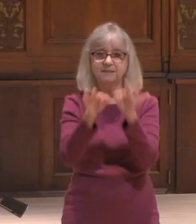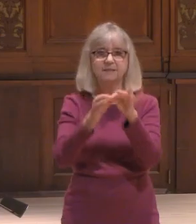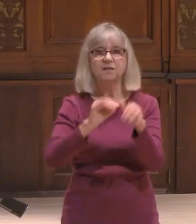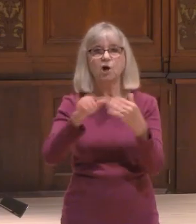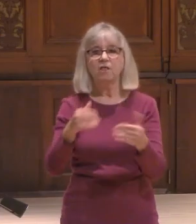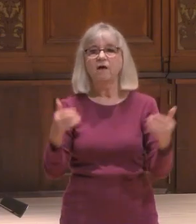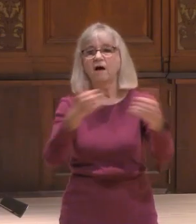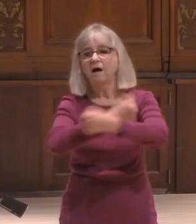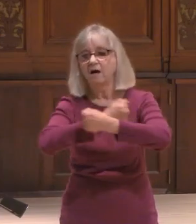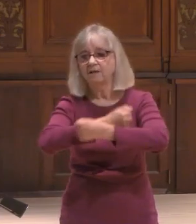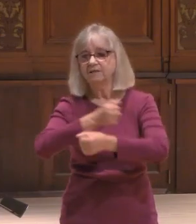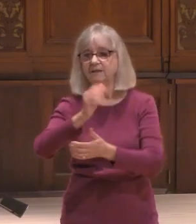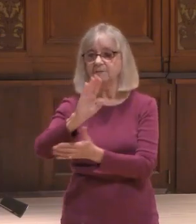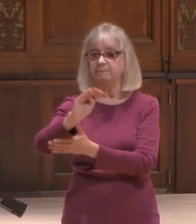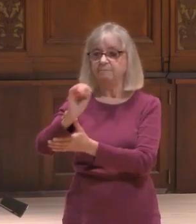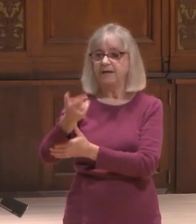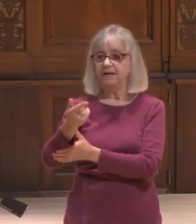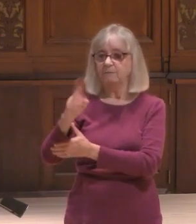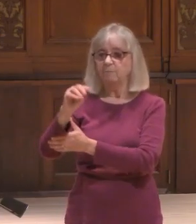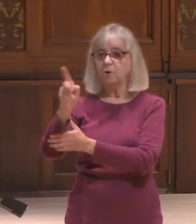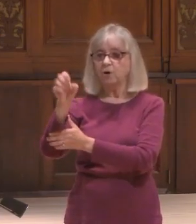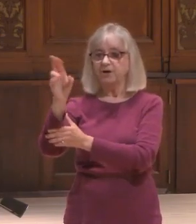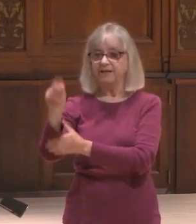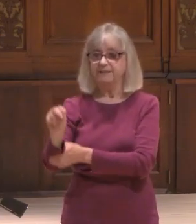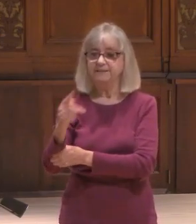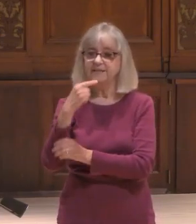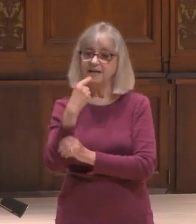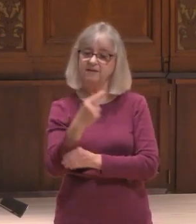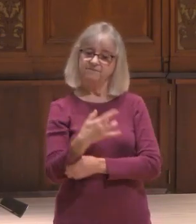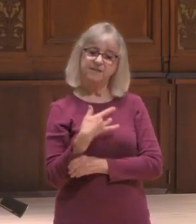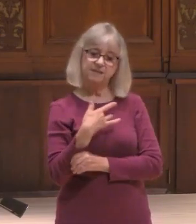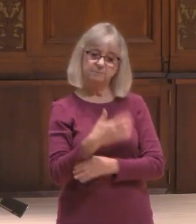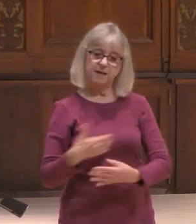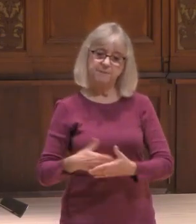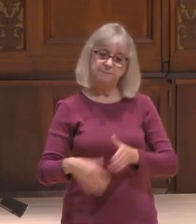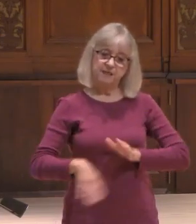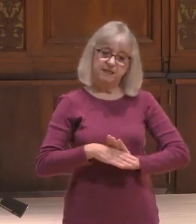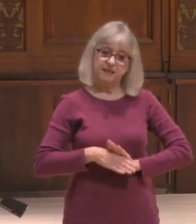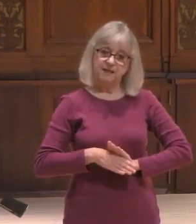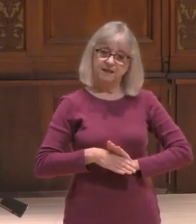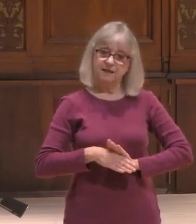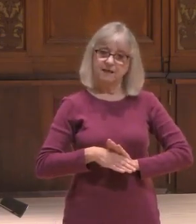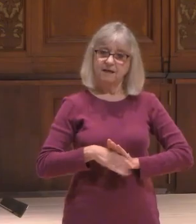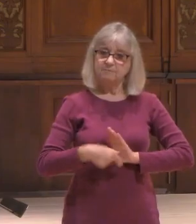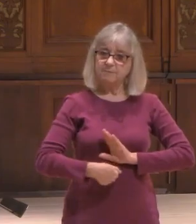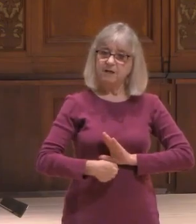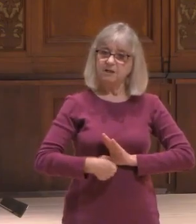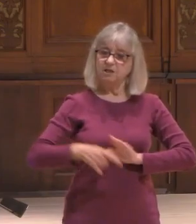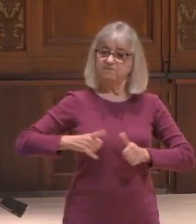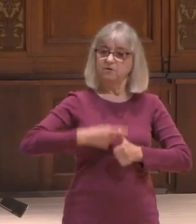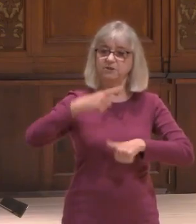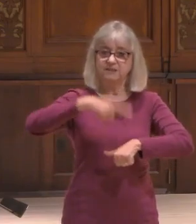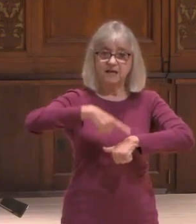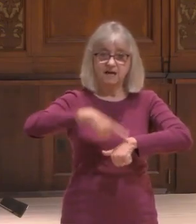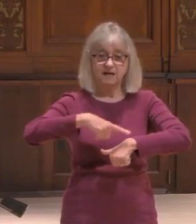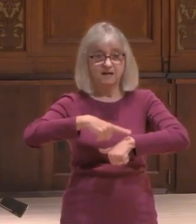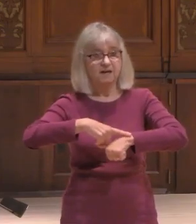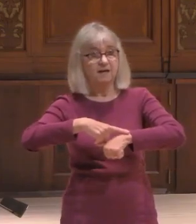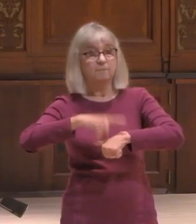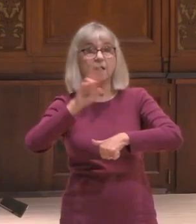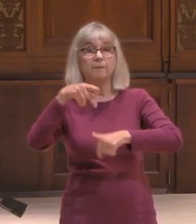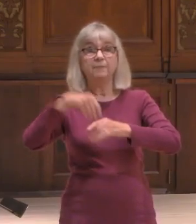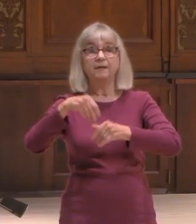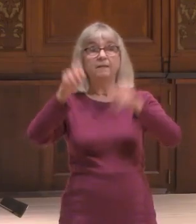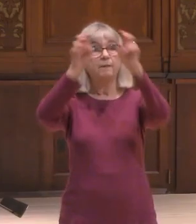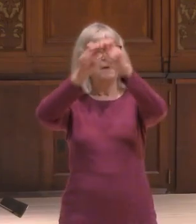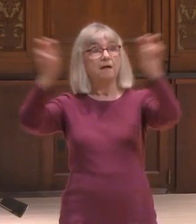Meg Morin wrote, "Feeling my little baby kick in my belly for the first time up in the balcony as you led a song with the gospel